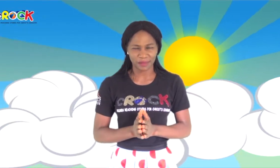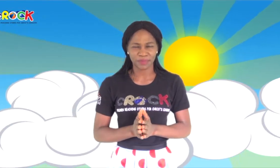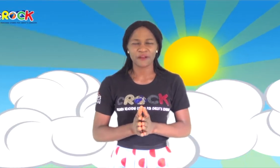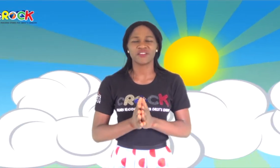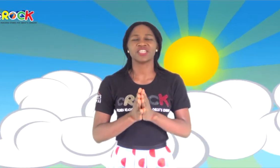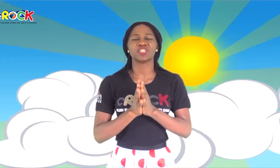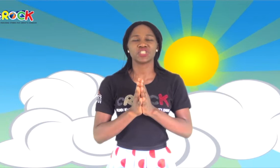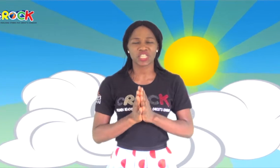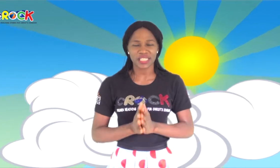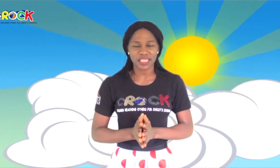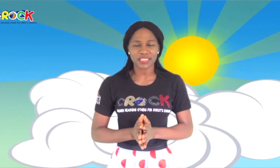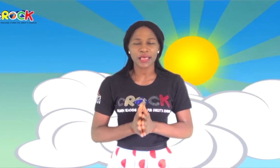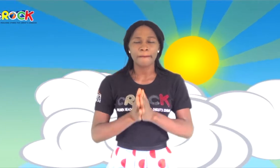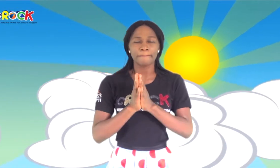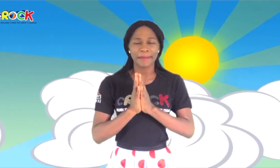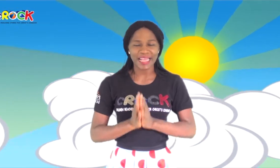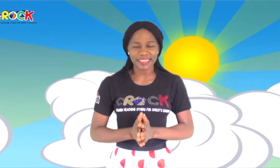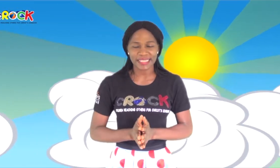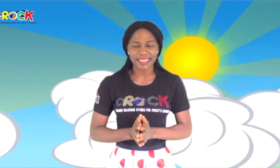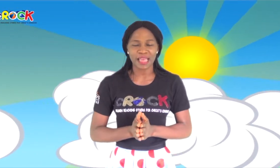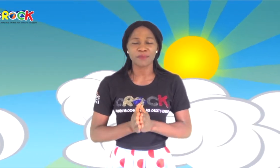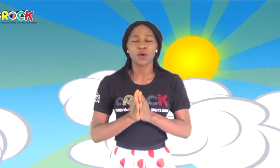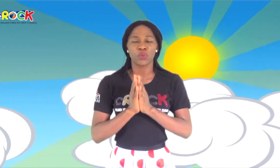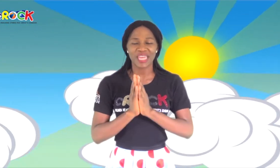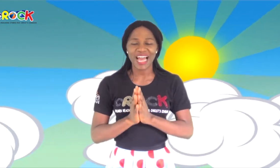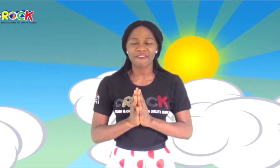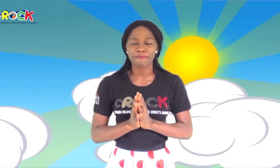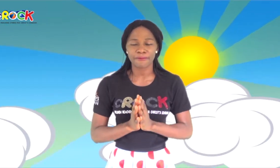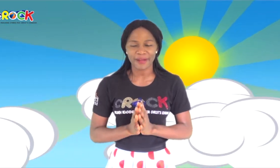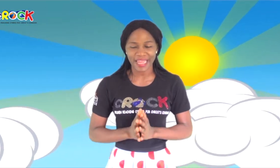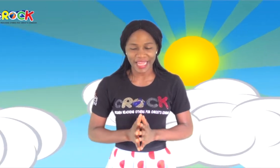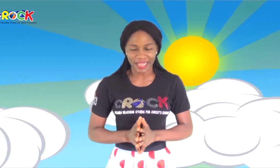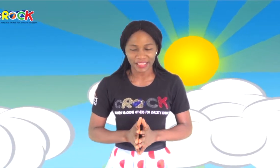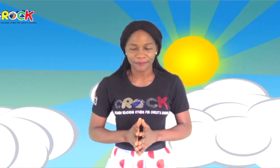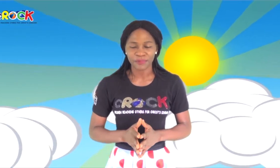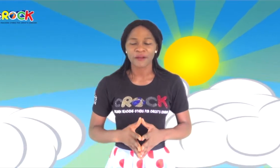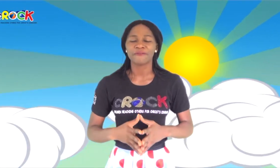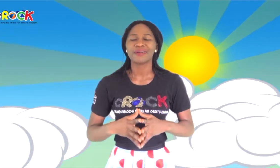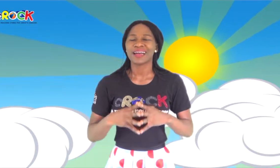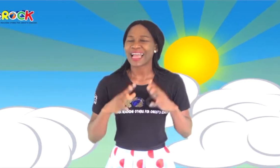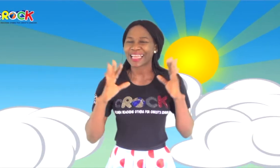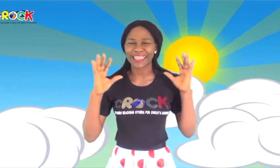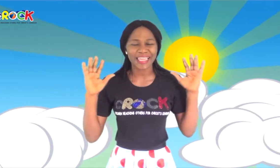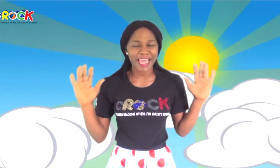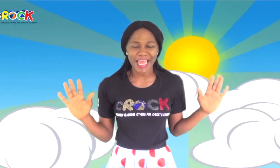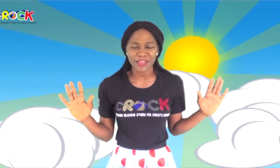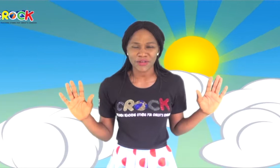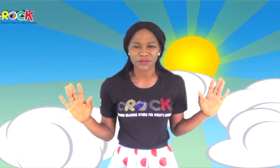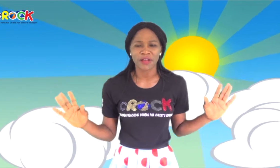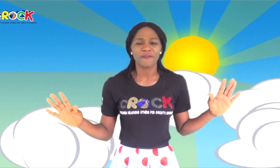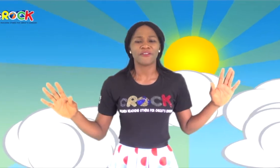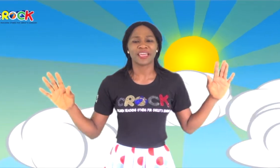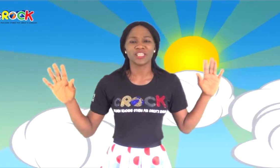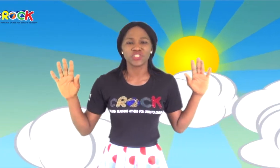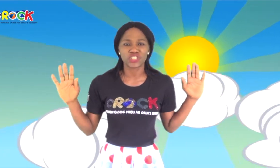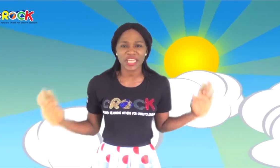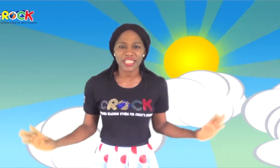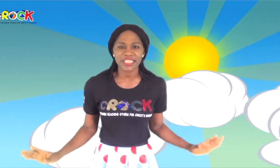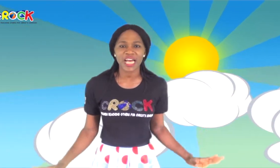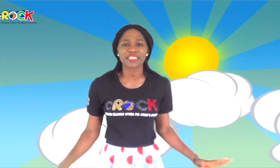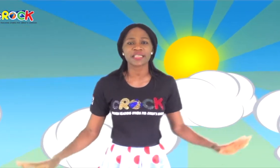Jesus' name. For in Jesus' mighty name, we have prayed. I can hear you. For